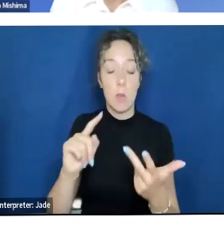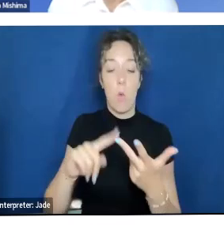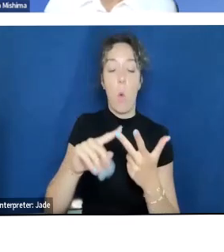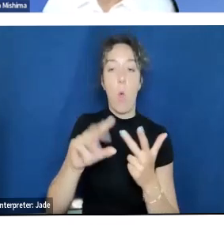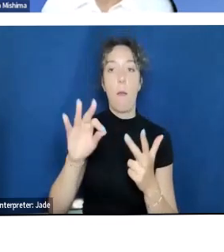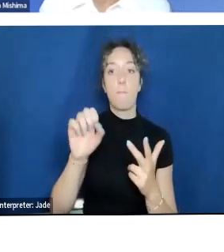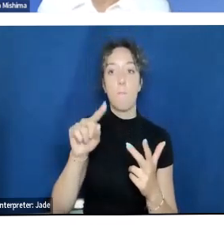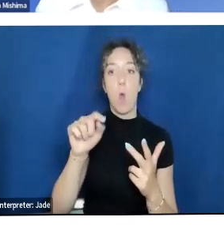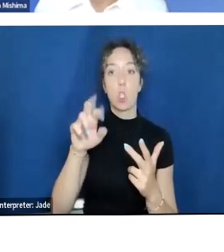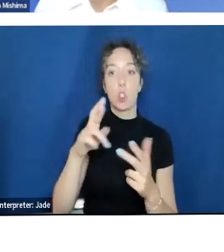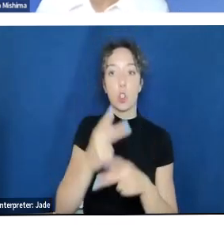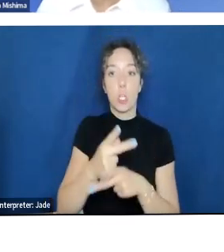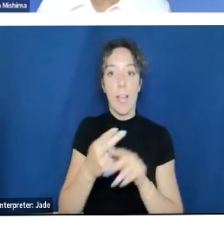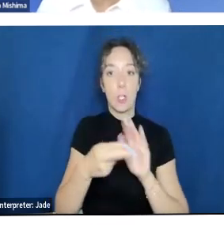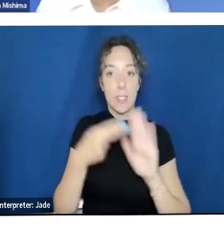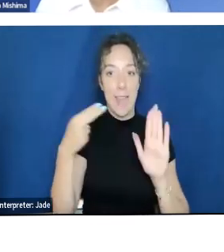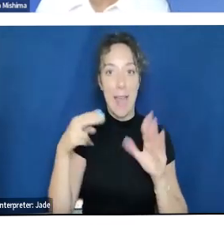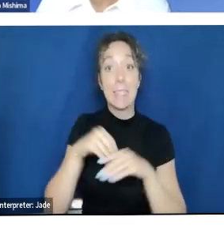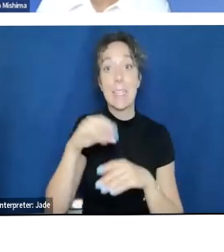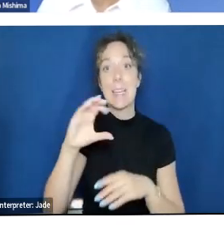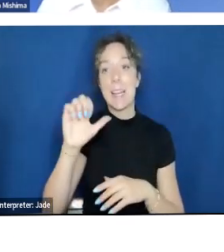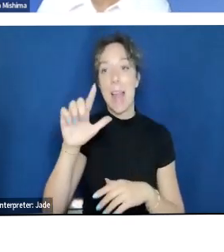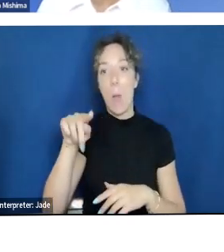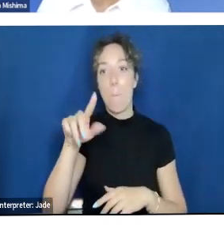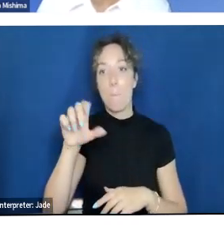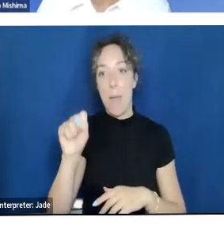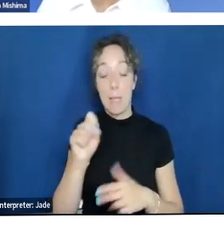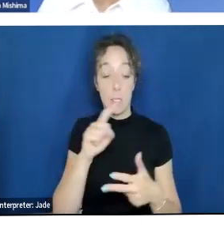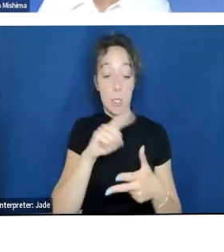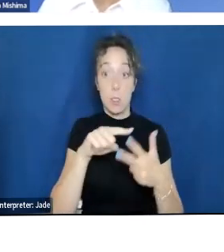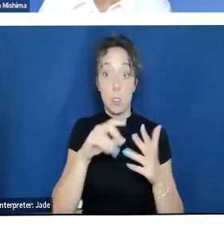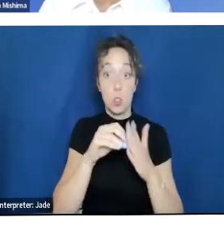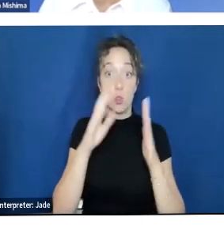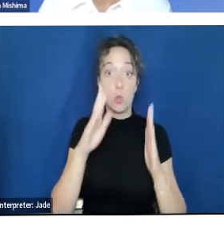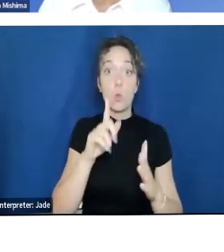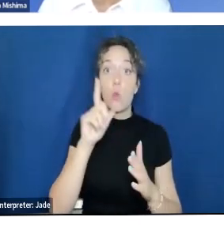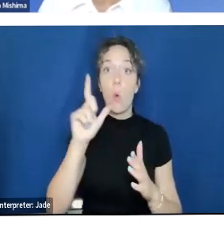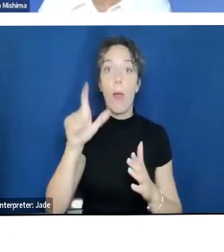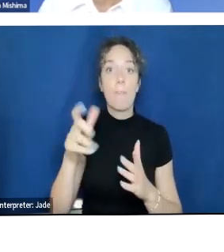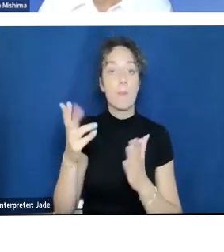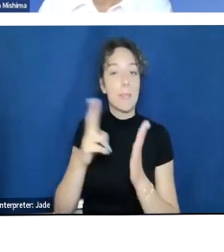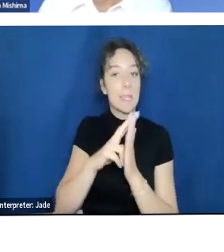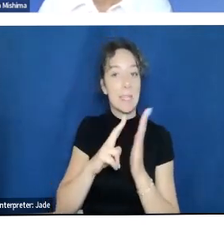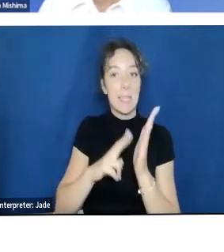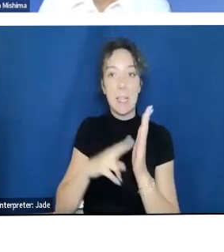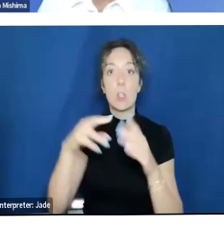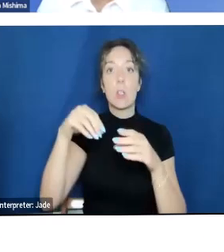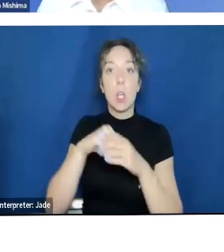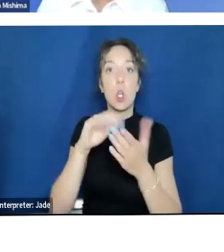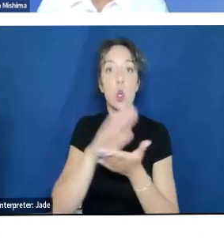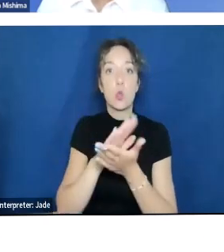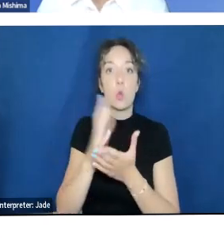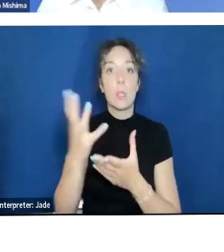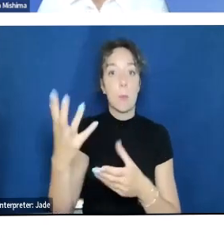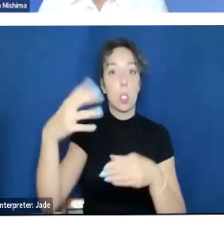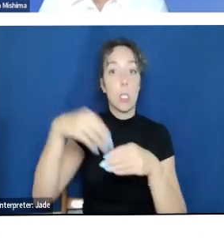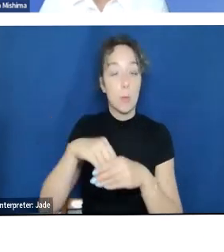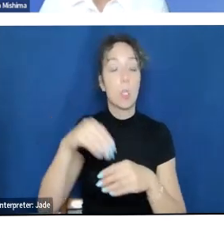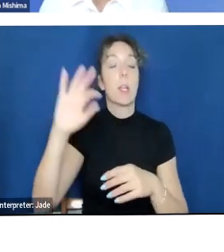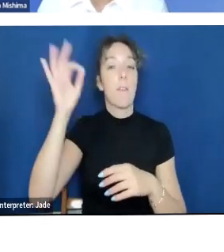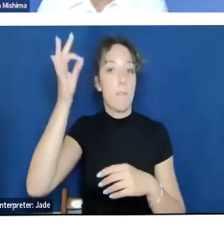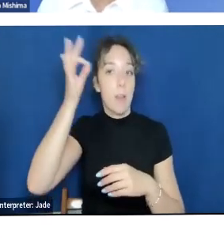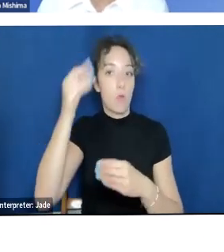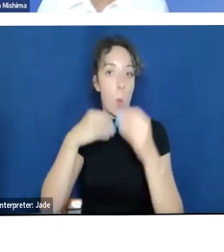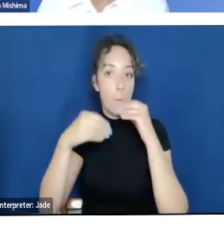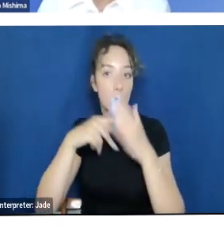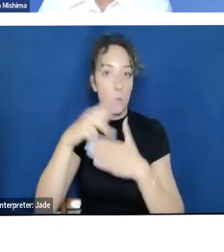These students don't need to be enrolled in a school that's participating in a federal meals program. So what we do is simply pull